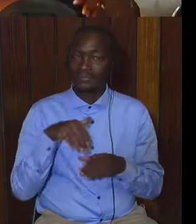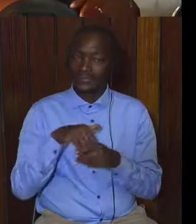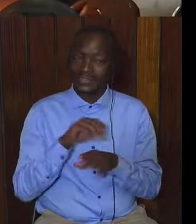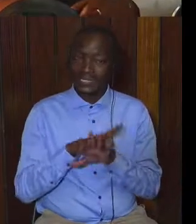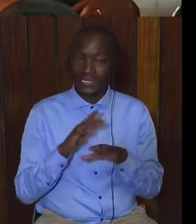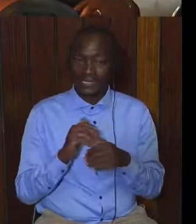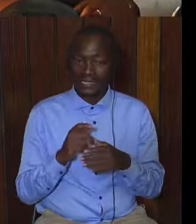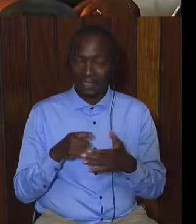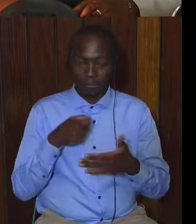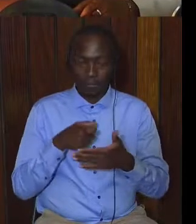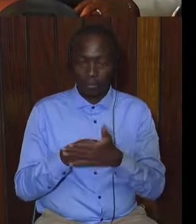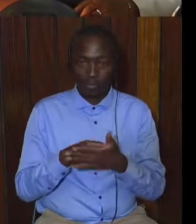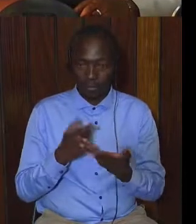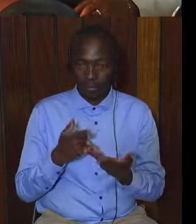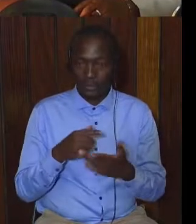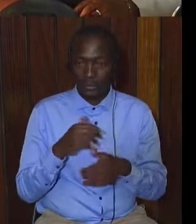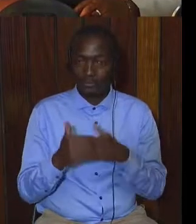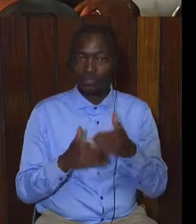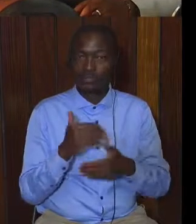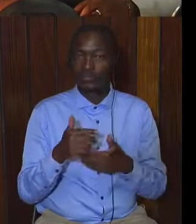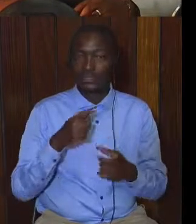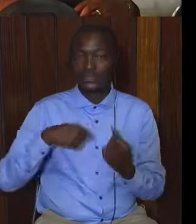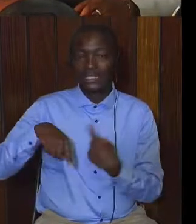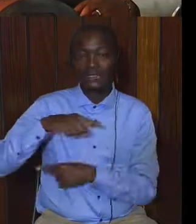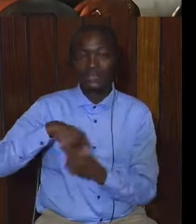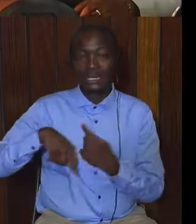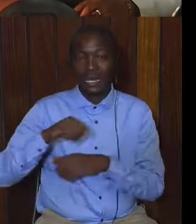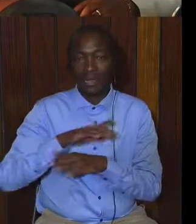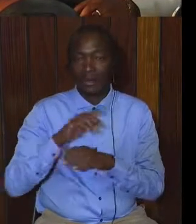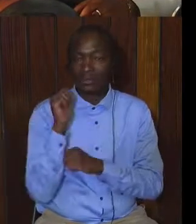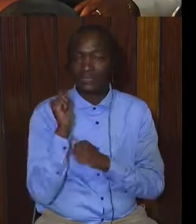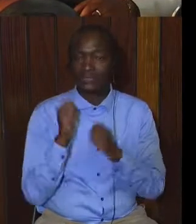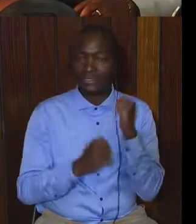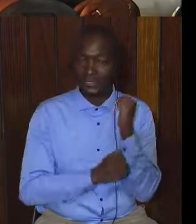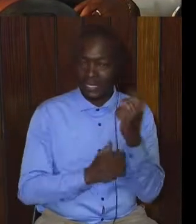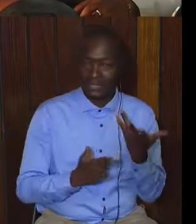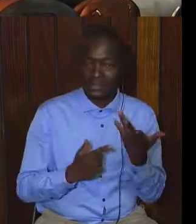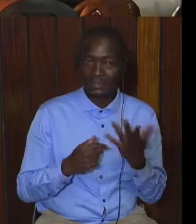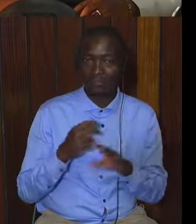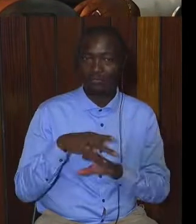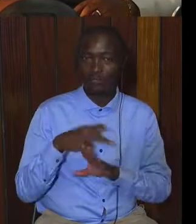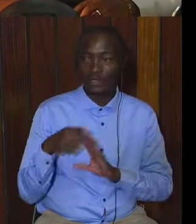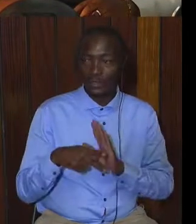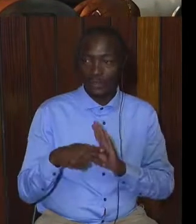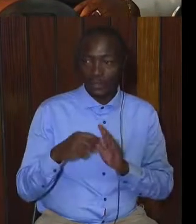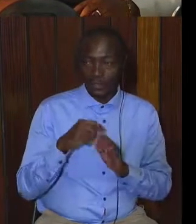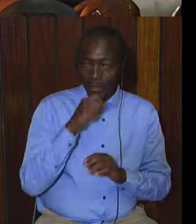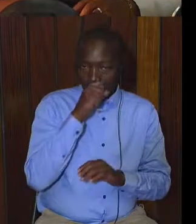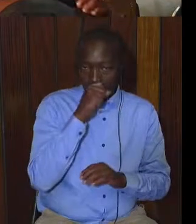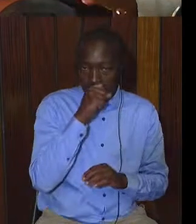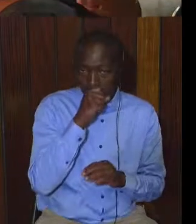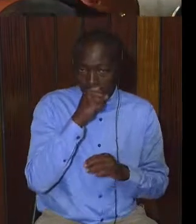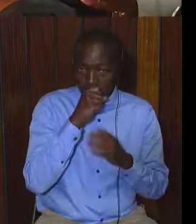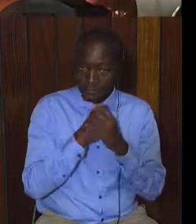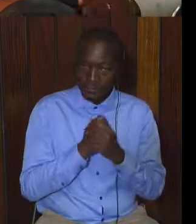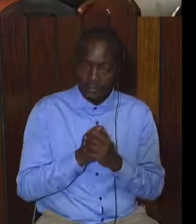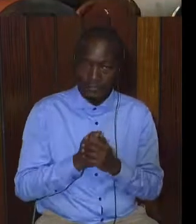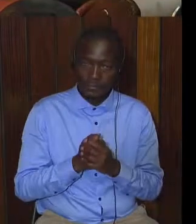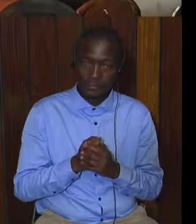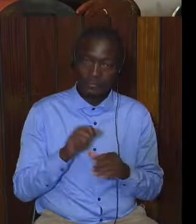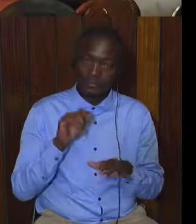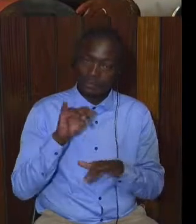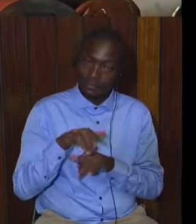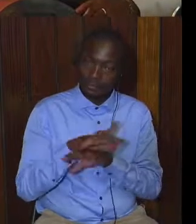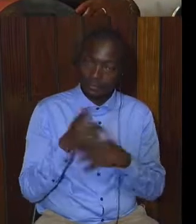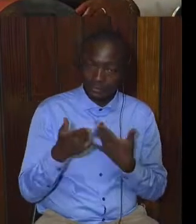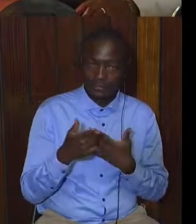procurement processes around infrastructure projects, in their assessment,